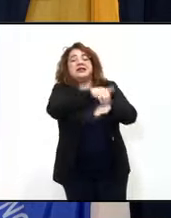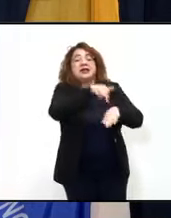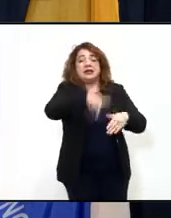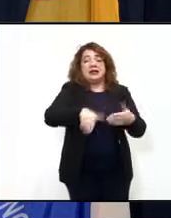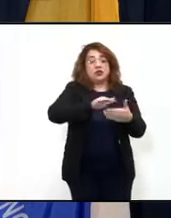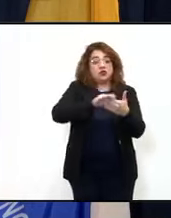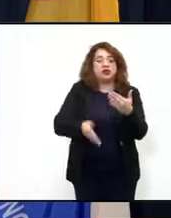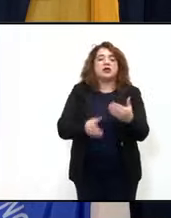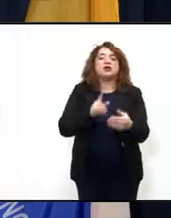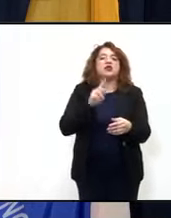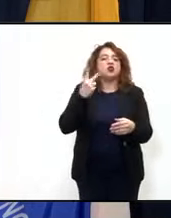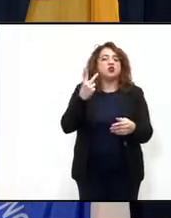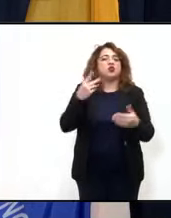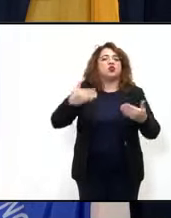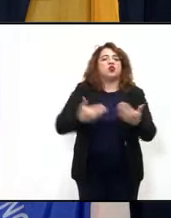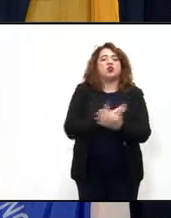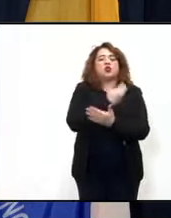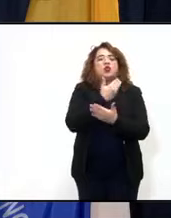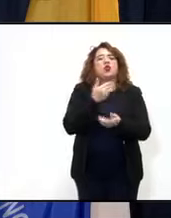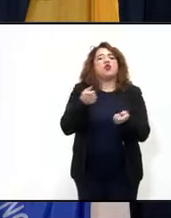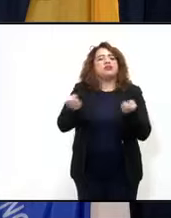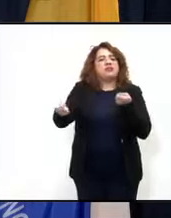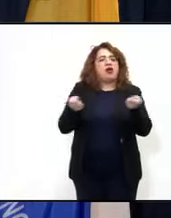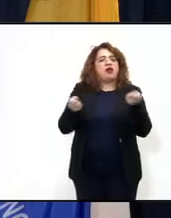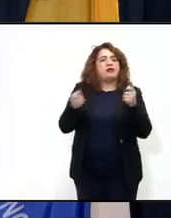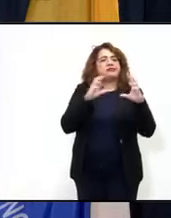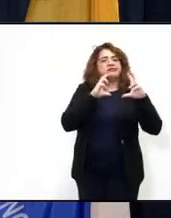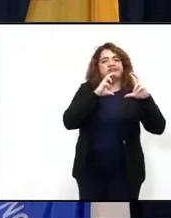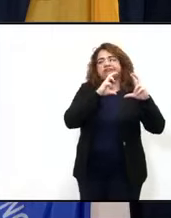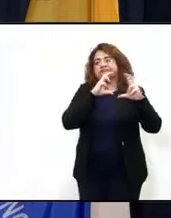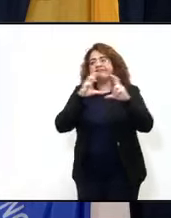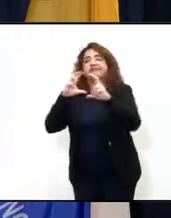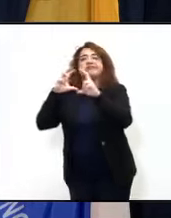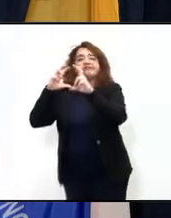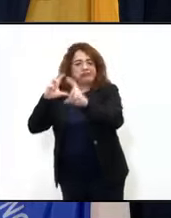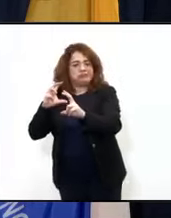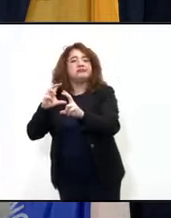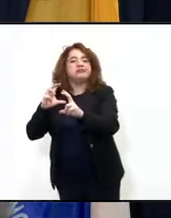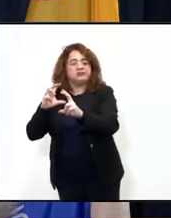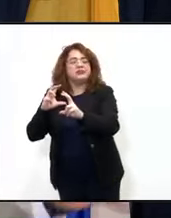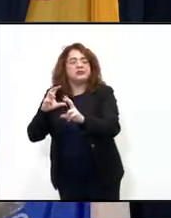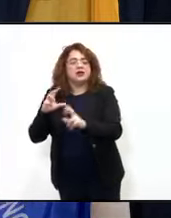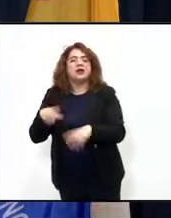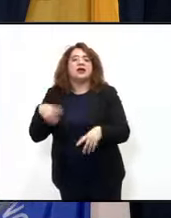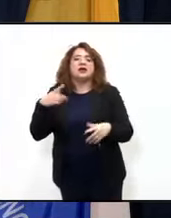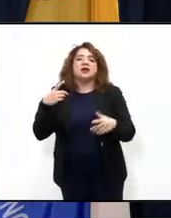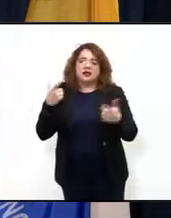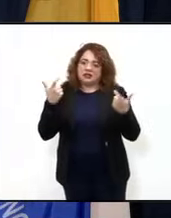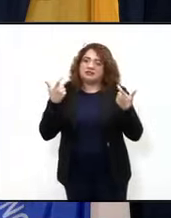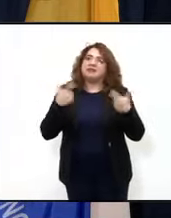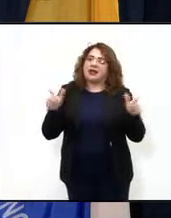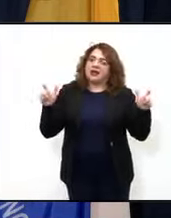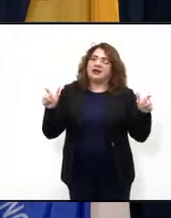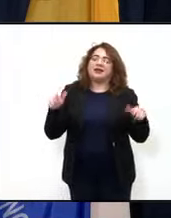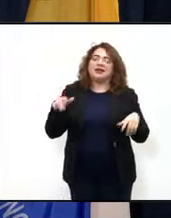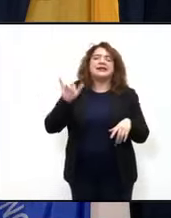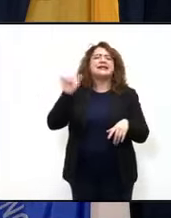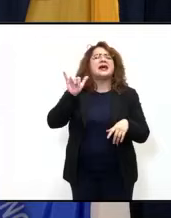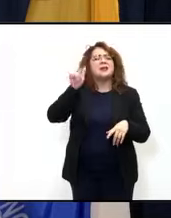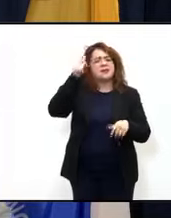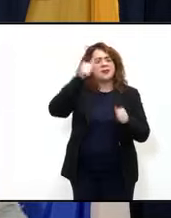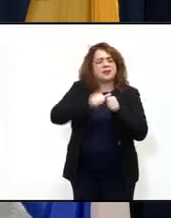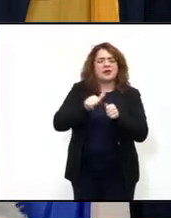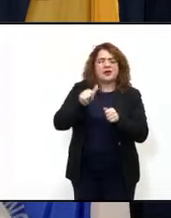beginning to roll out two new mobile vaccination units. These are large units, much like we do